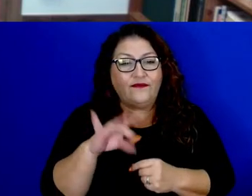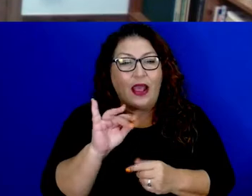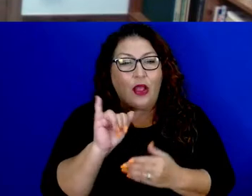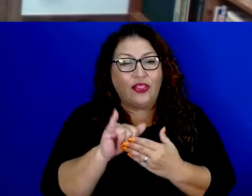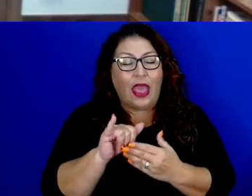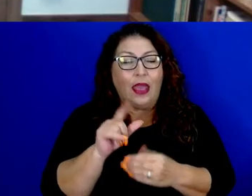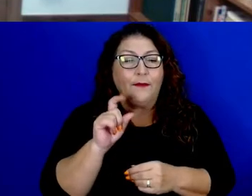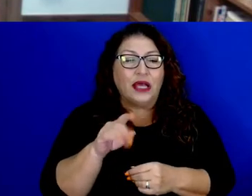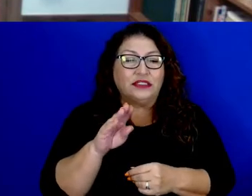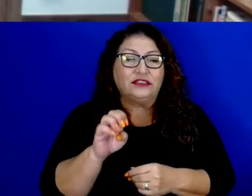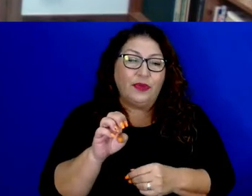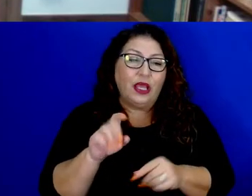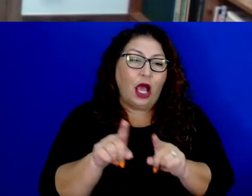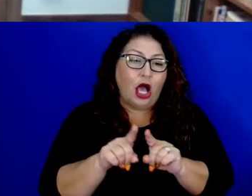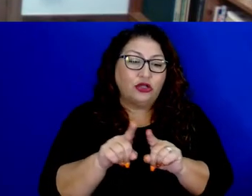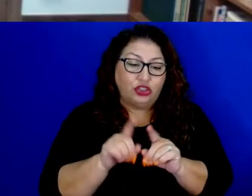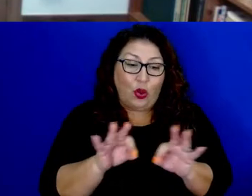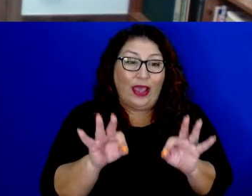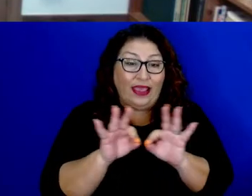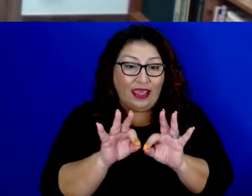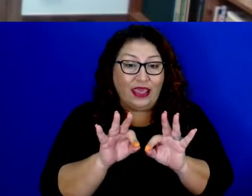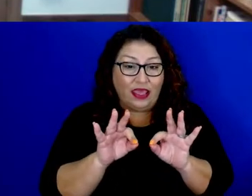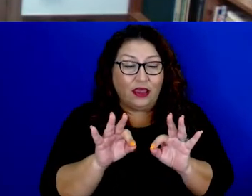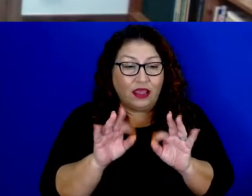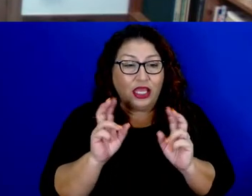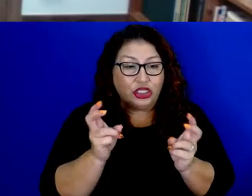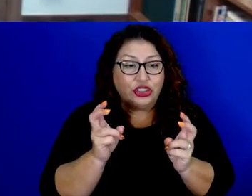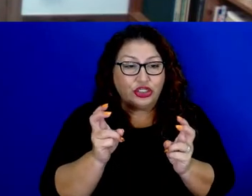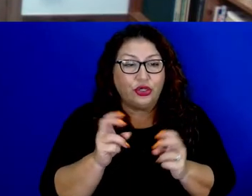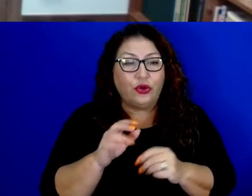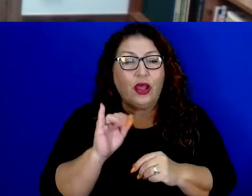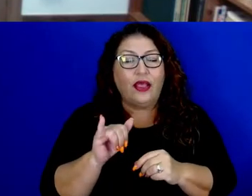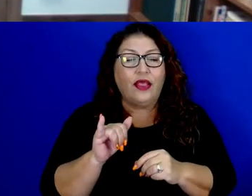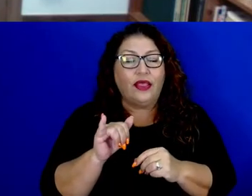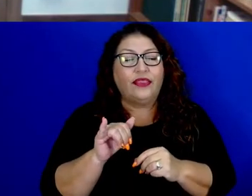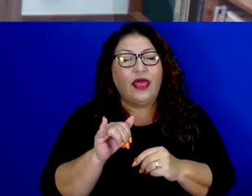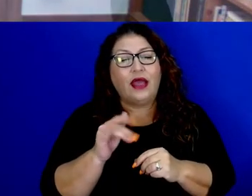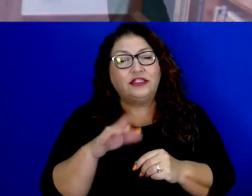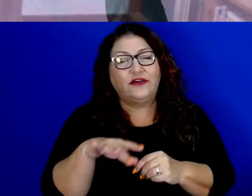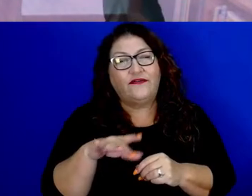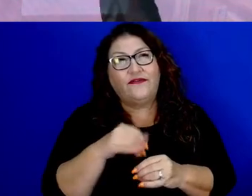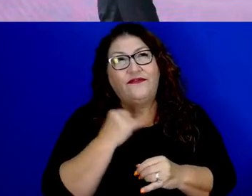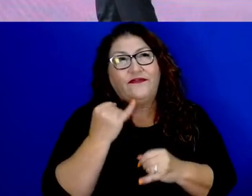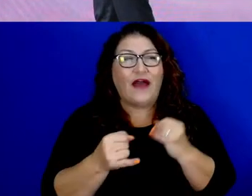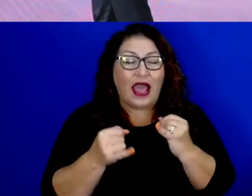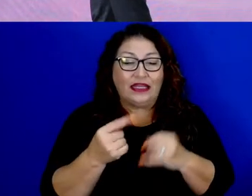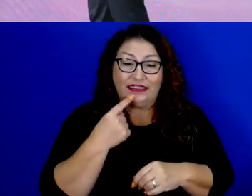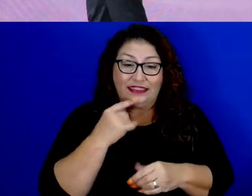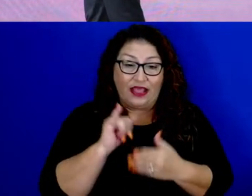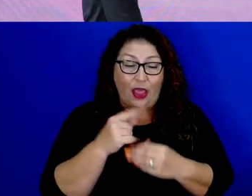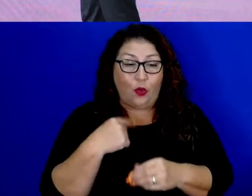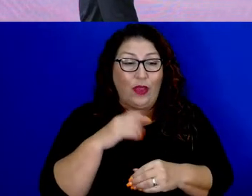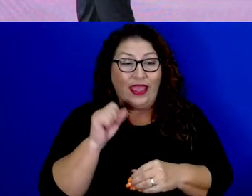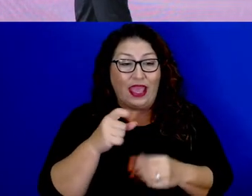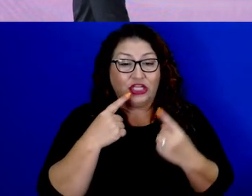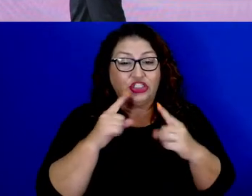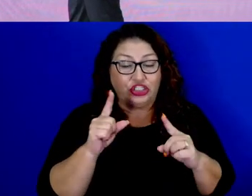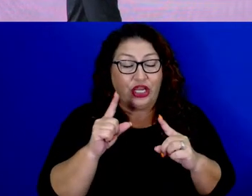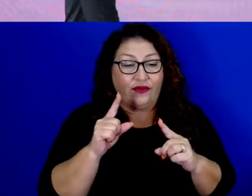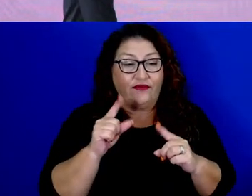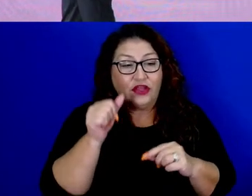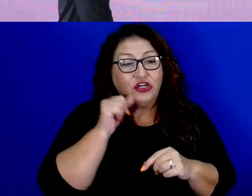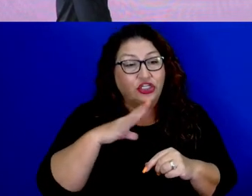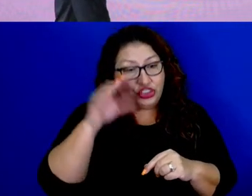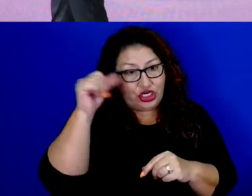key issue, this gender mainstreaming, to finally say that we can achieve gender equality and also